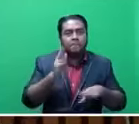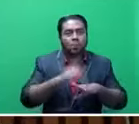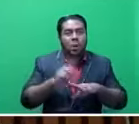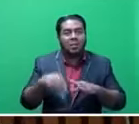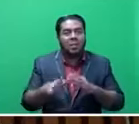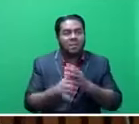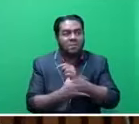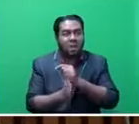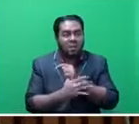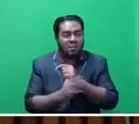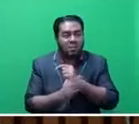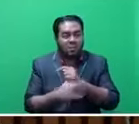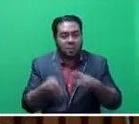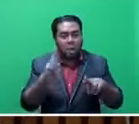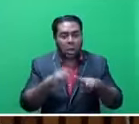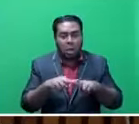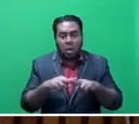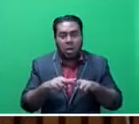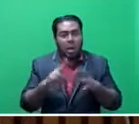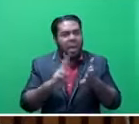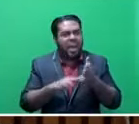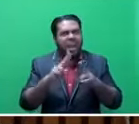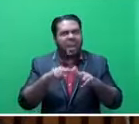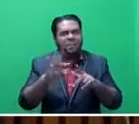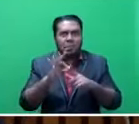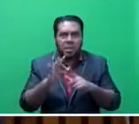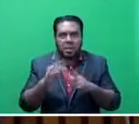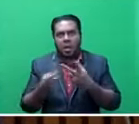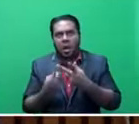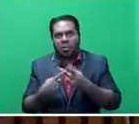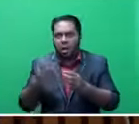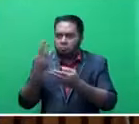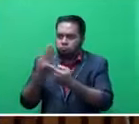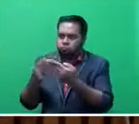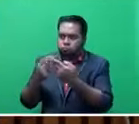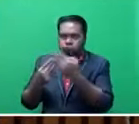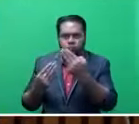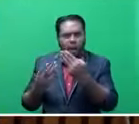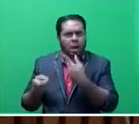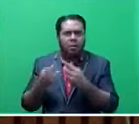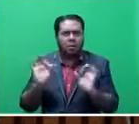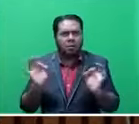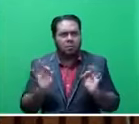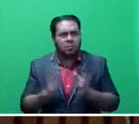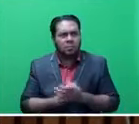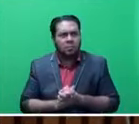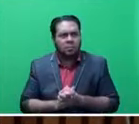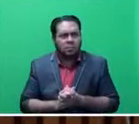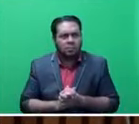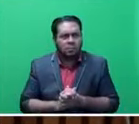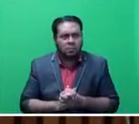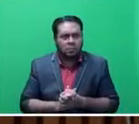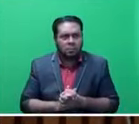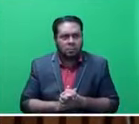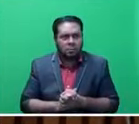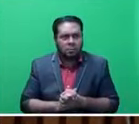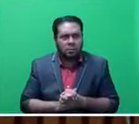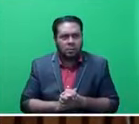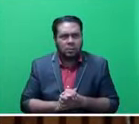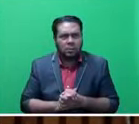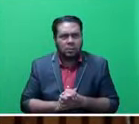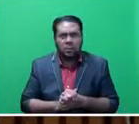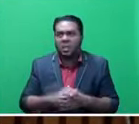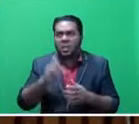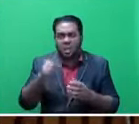if the flag is political party banners, if the flag is part of the banner, then you cover the rest